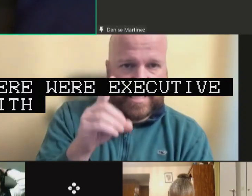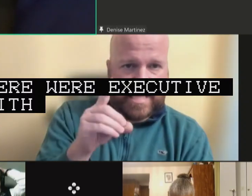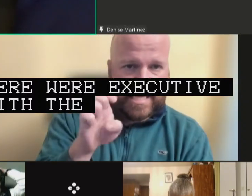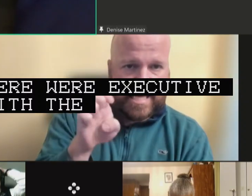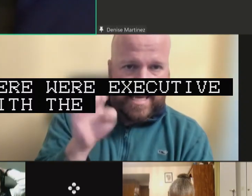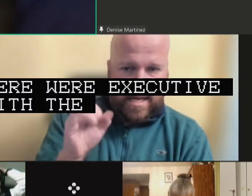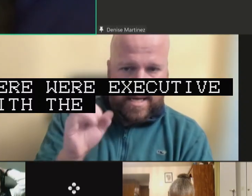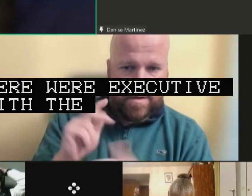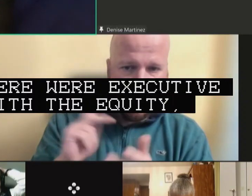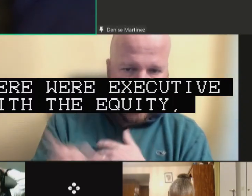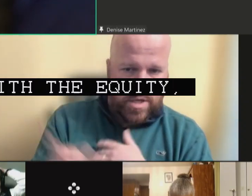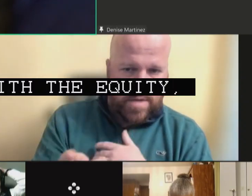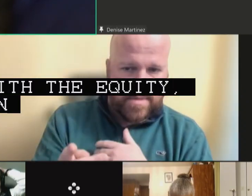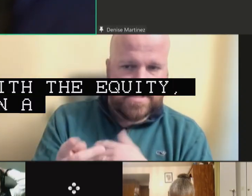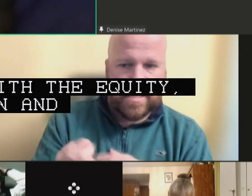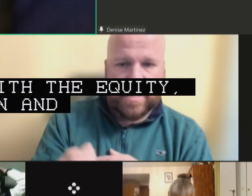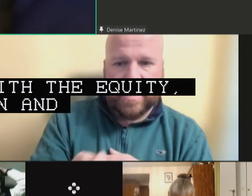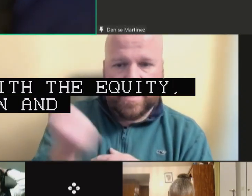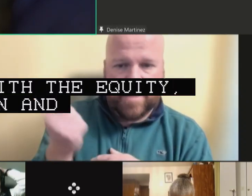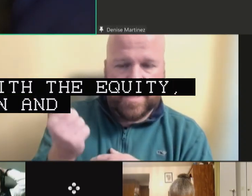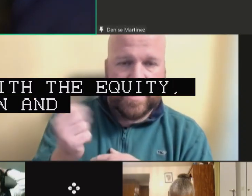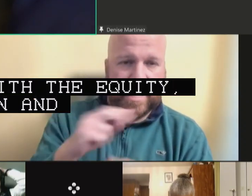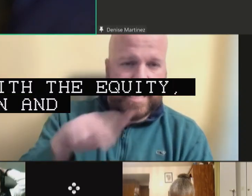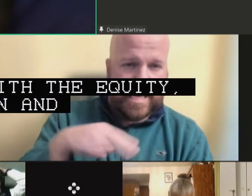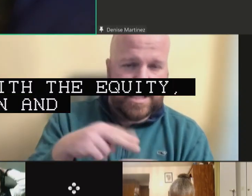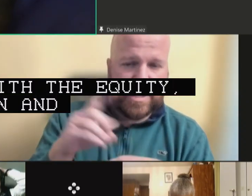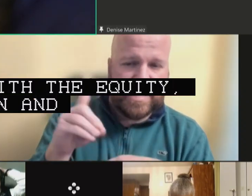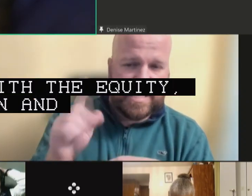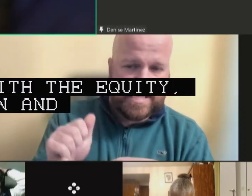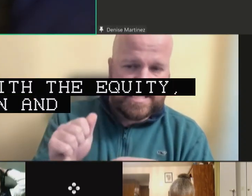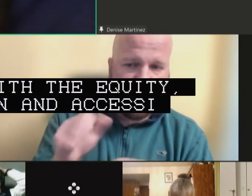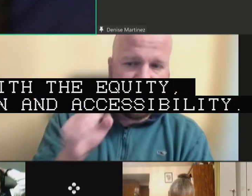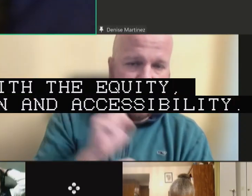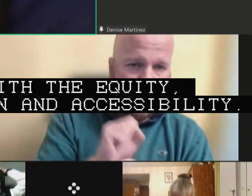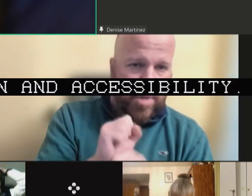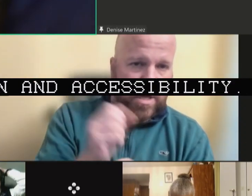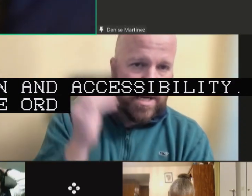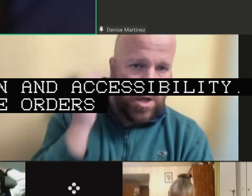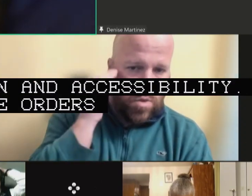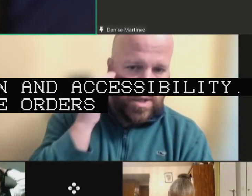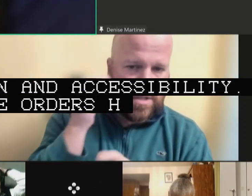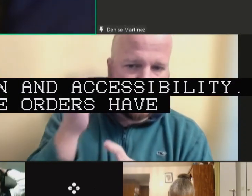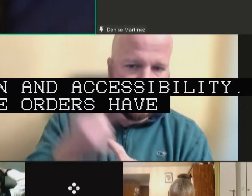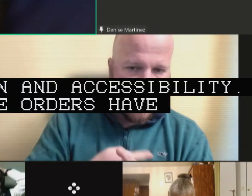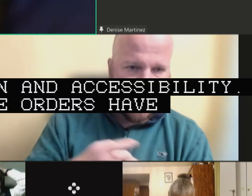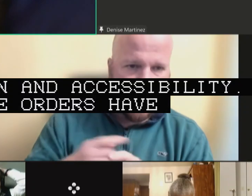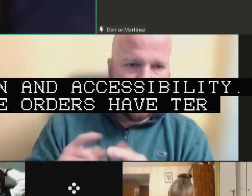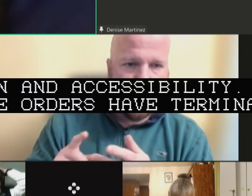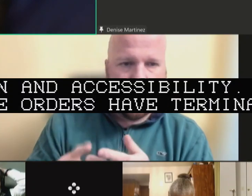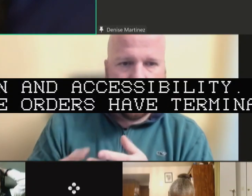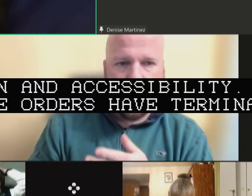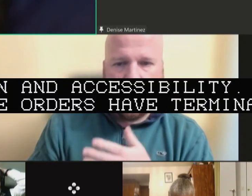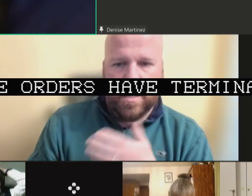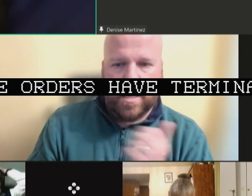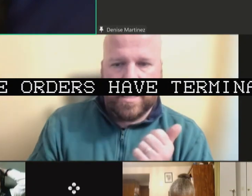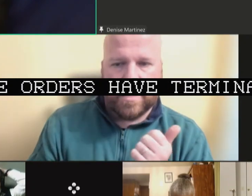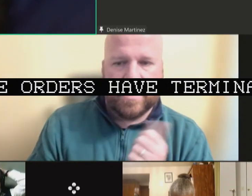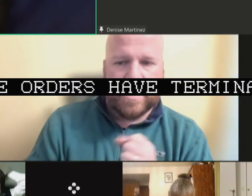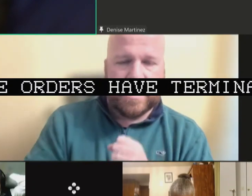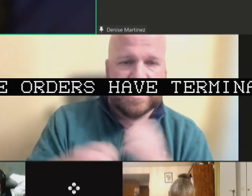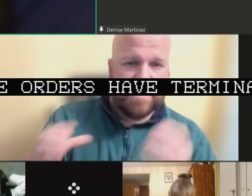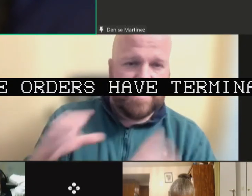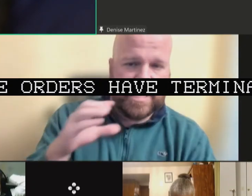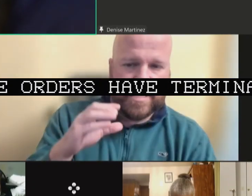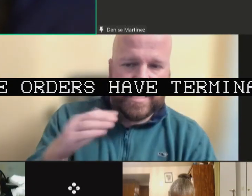orders have terminated federal DEI programs, eliminating National Disability Employment